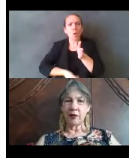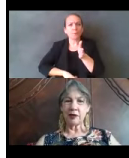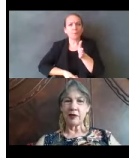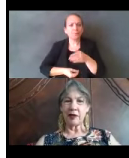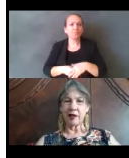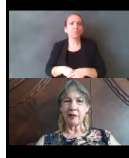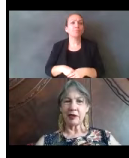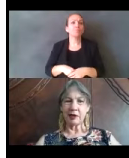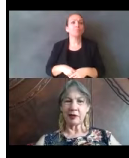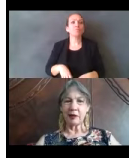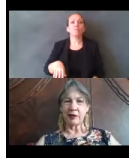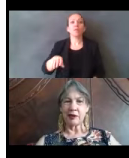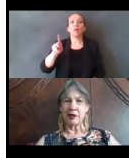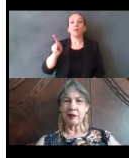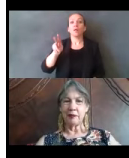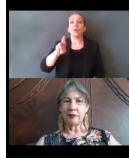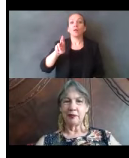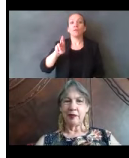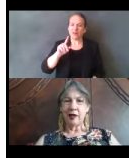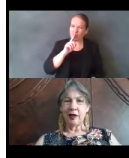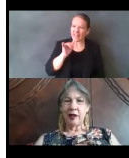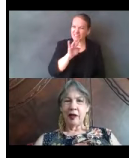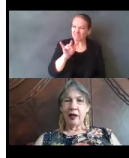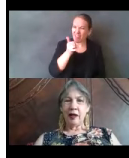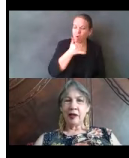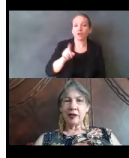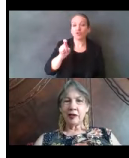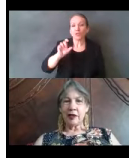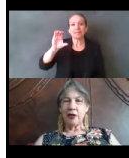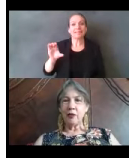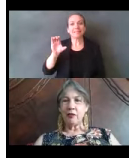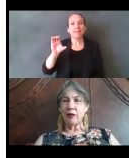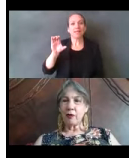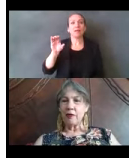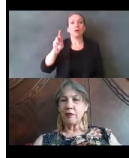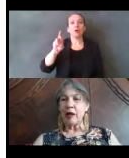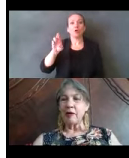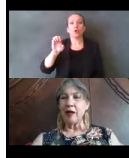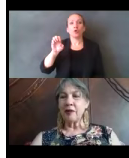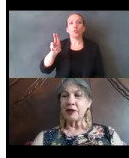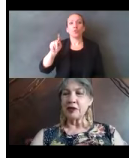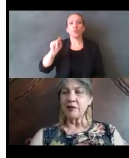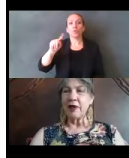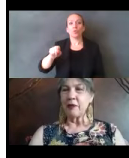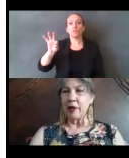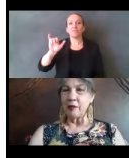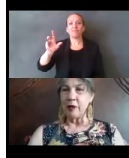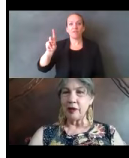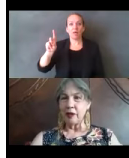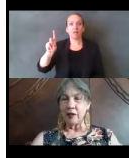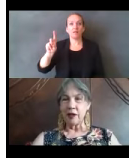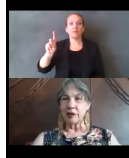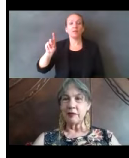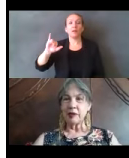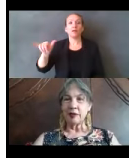And Creutzfeldt-Jakob, that's actually spelled with a C, is the human form of mad cow disease. It's very rare, but